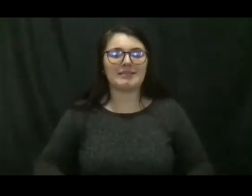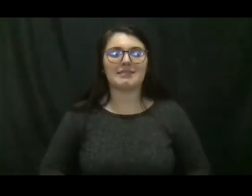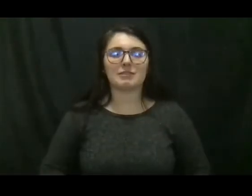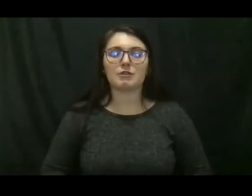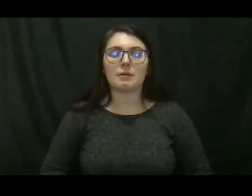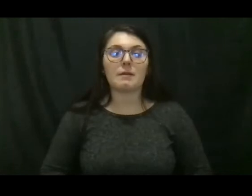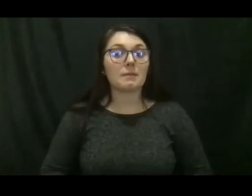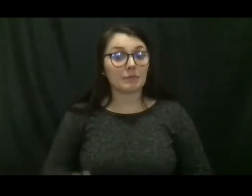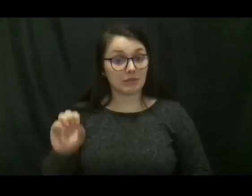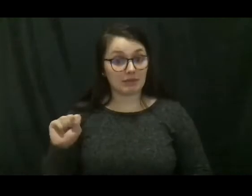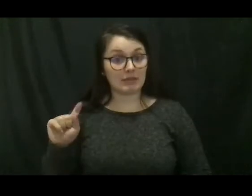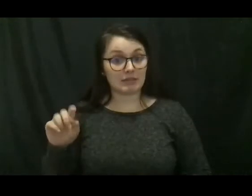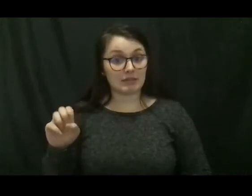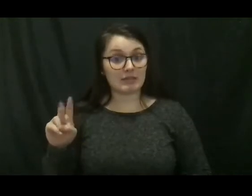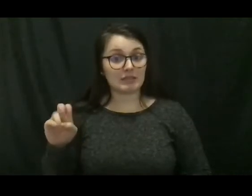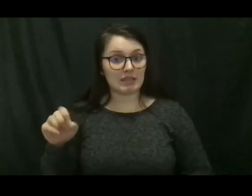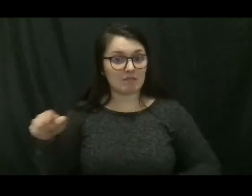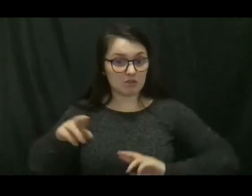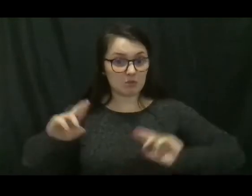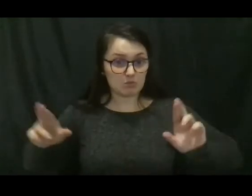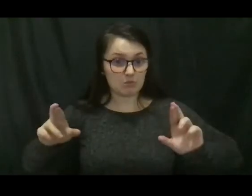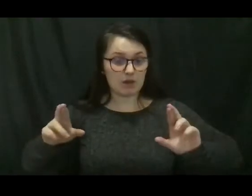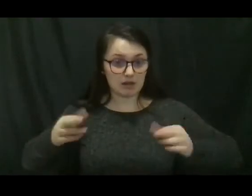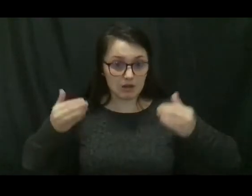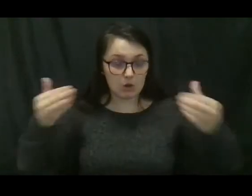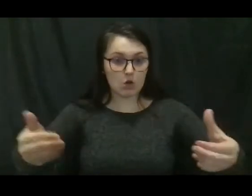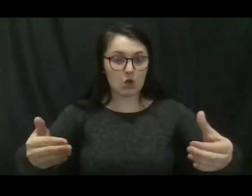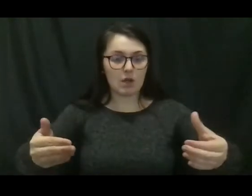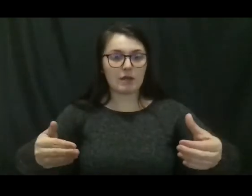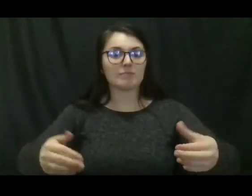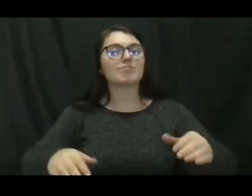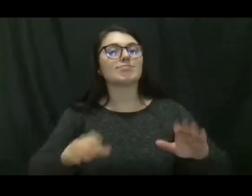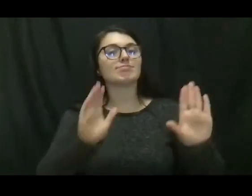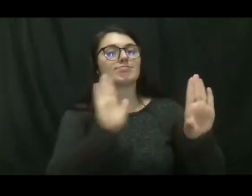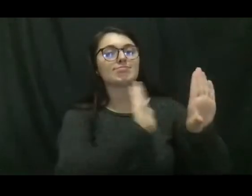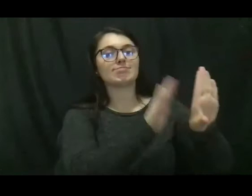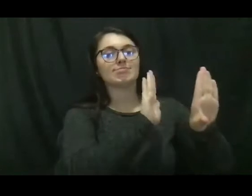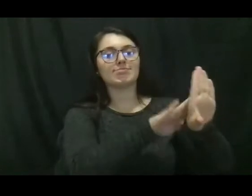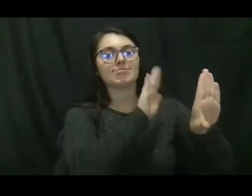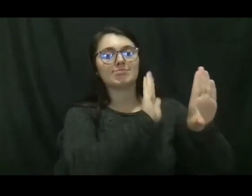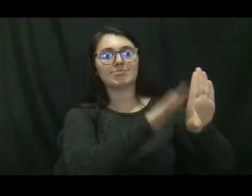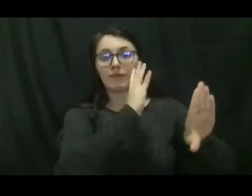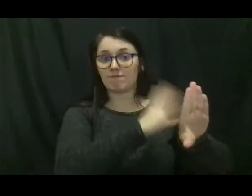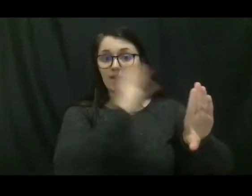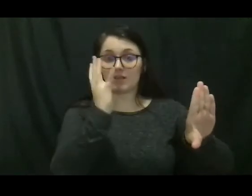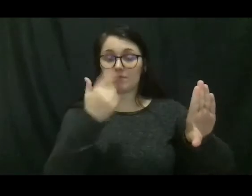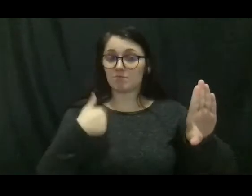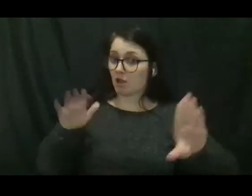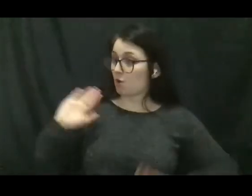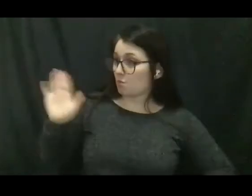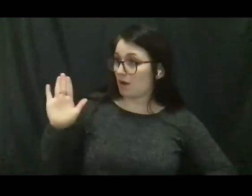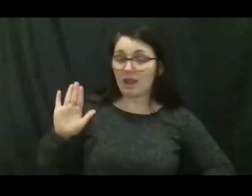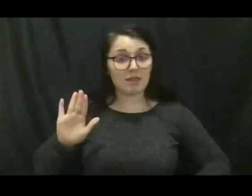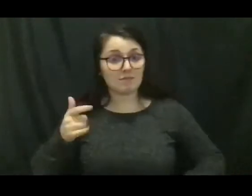When Steve is ready to dive, he taps 5 times on my bedroom window. I wave to Steve and knock on Johnny's